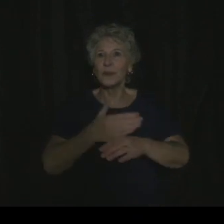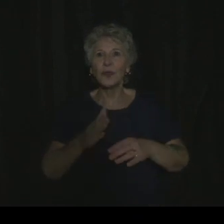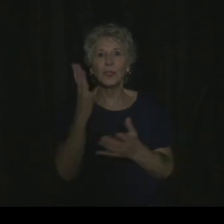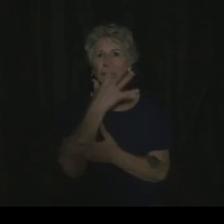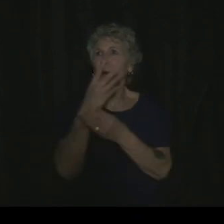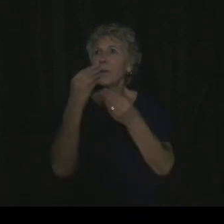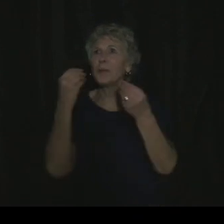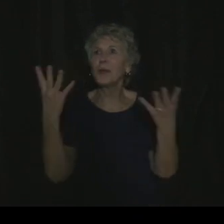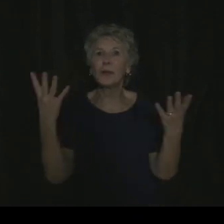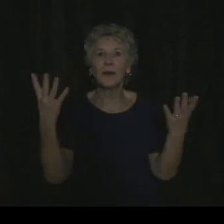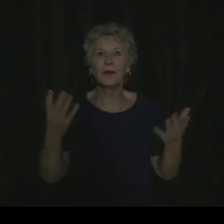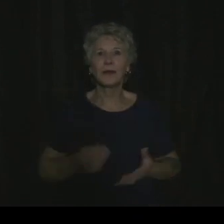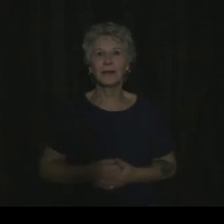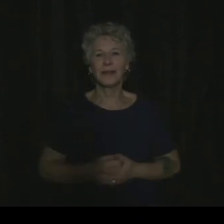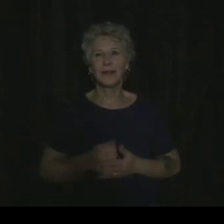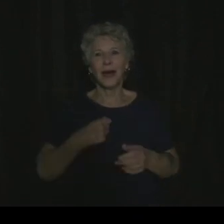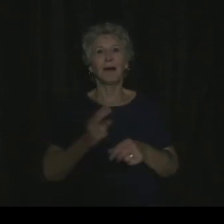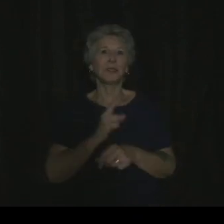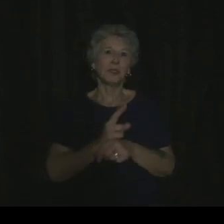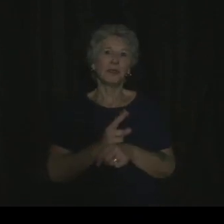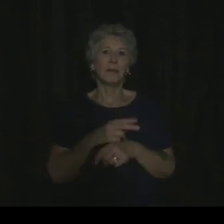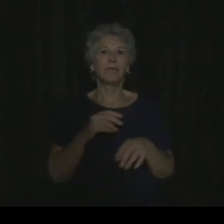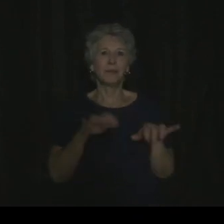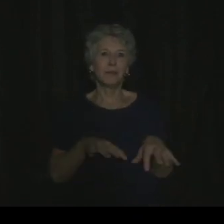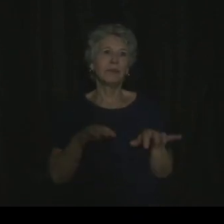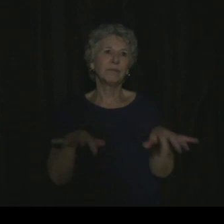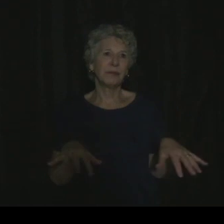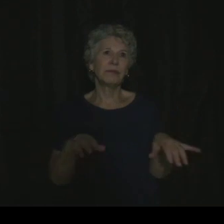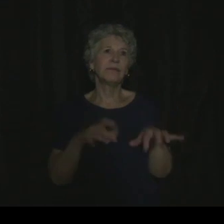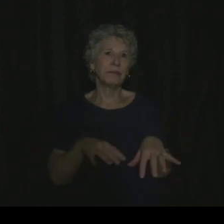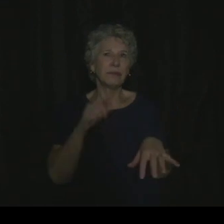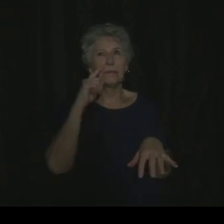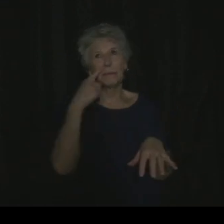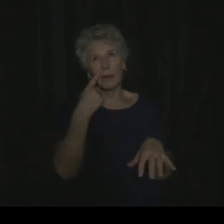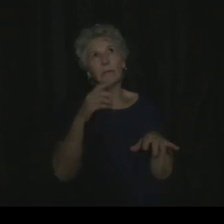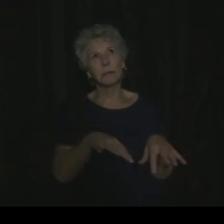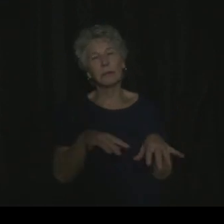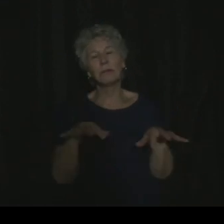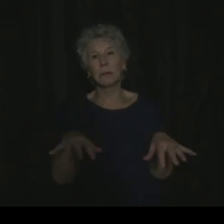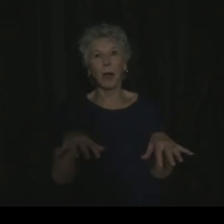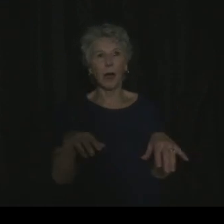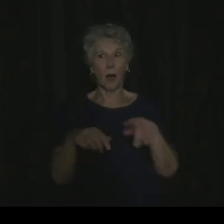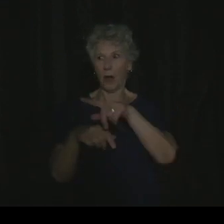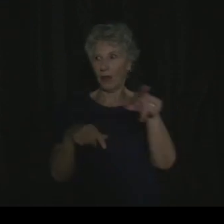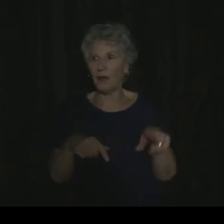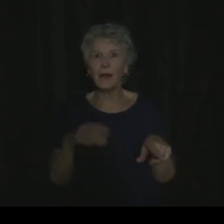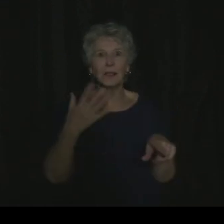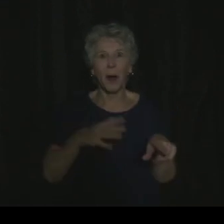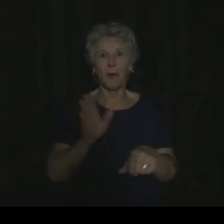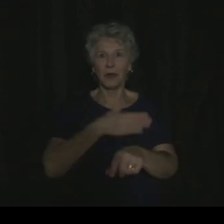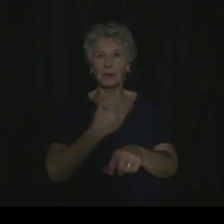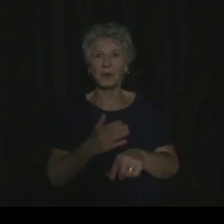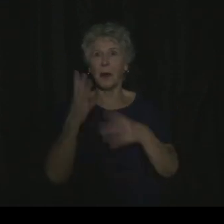good. I was used to just a traditional organ, you know, pipe organ. And, man, they brought some serious music.